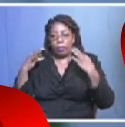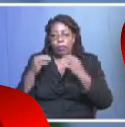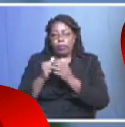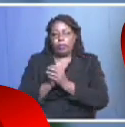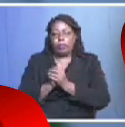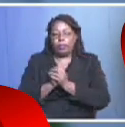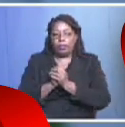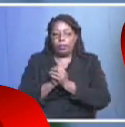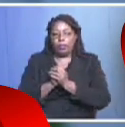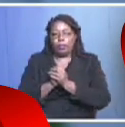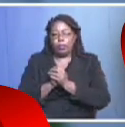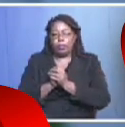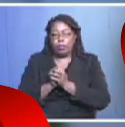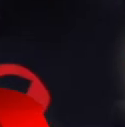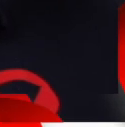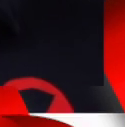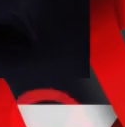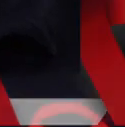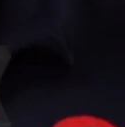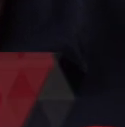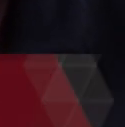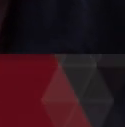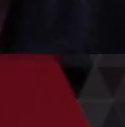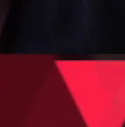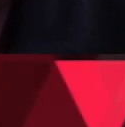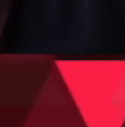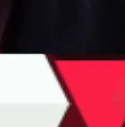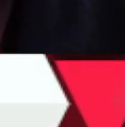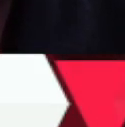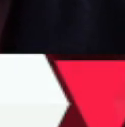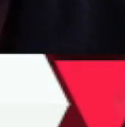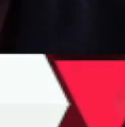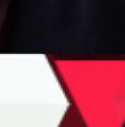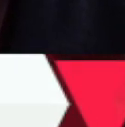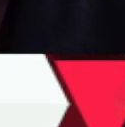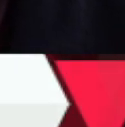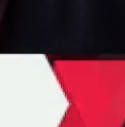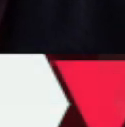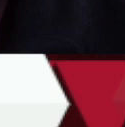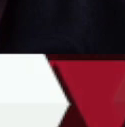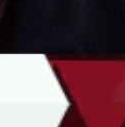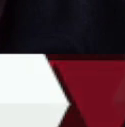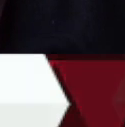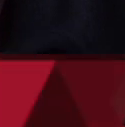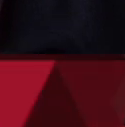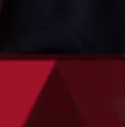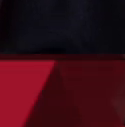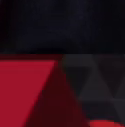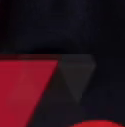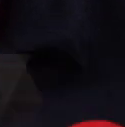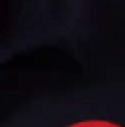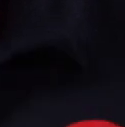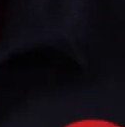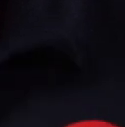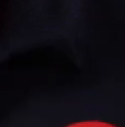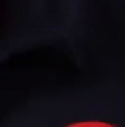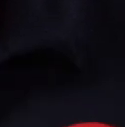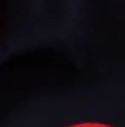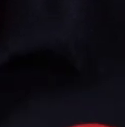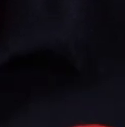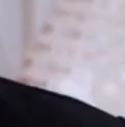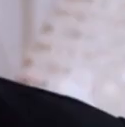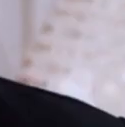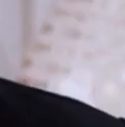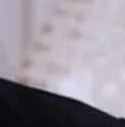Darling, ZNS Network News. Nobody wants to get HIV, but if you do, it's not the end of the world. Being diagnosed early gives